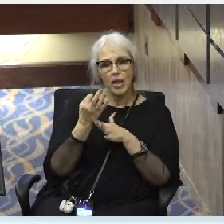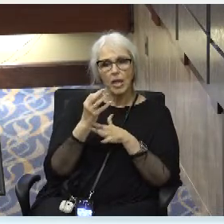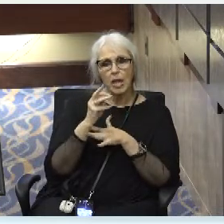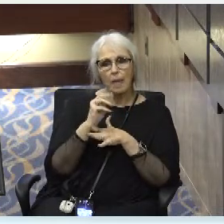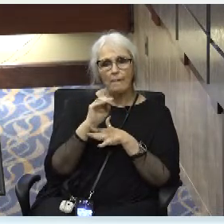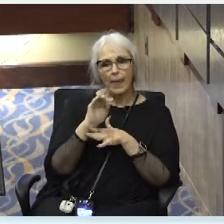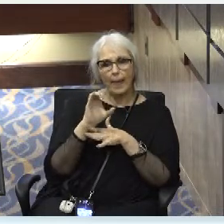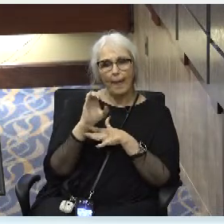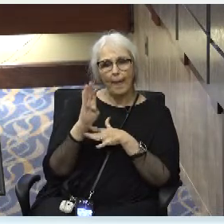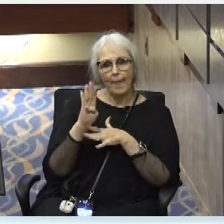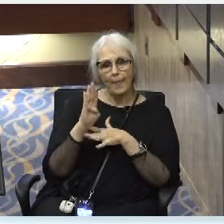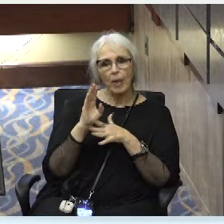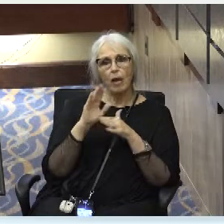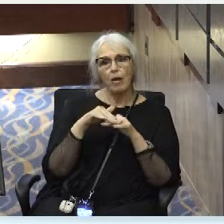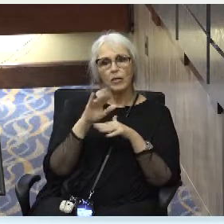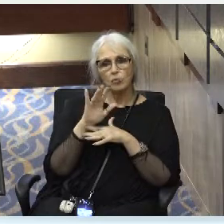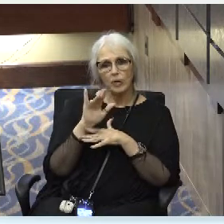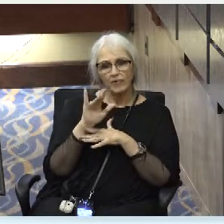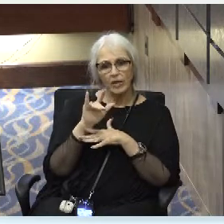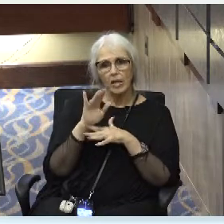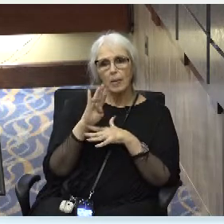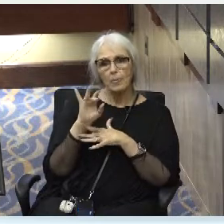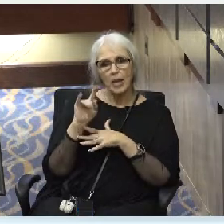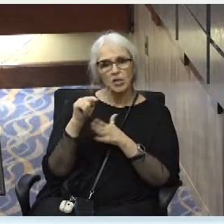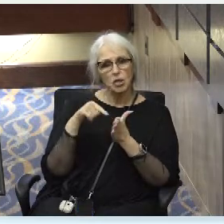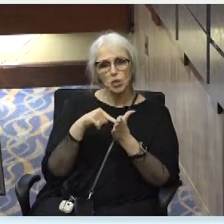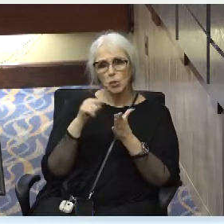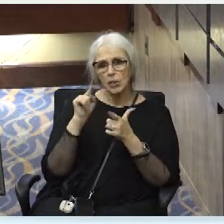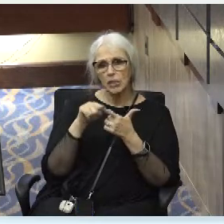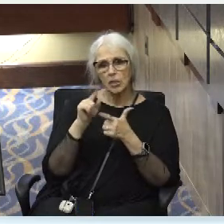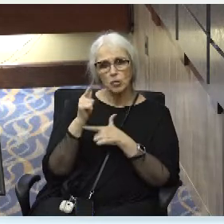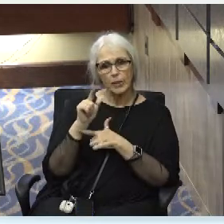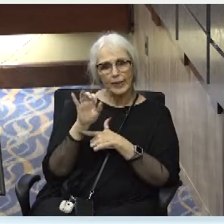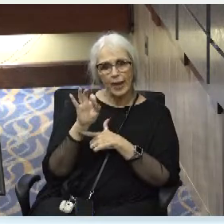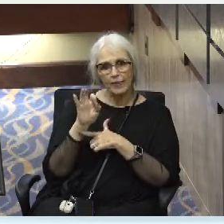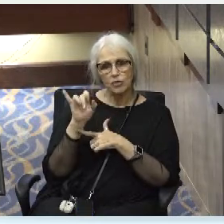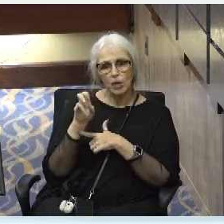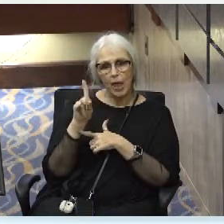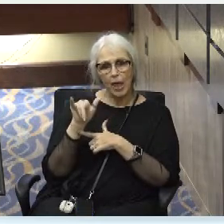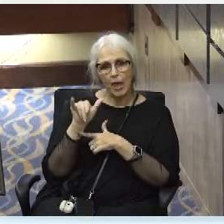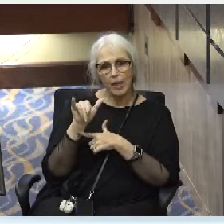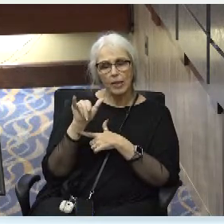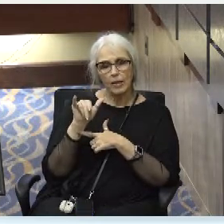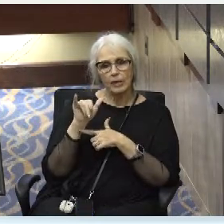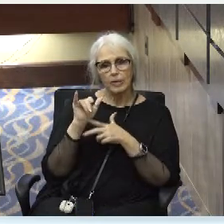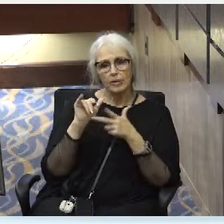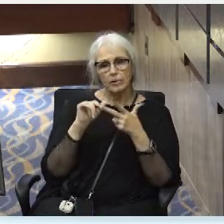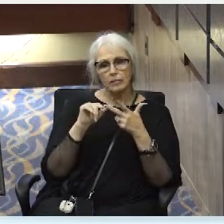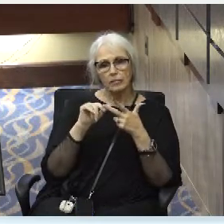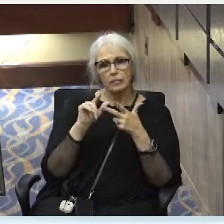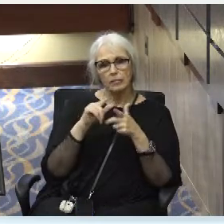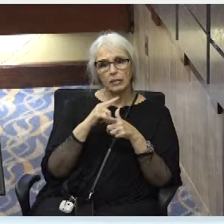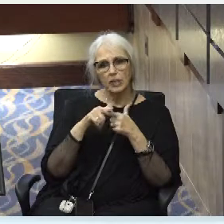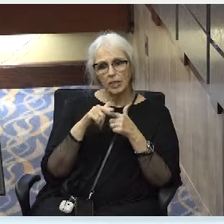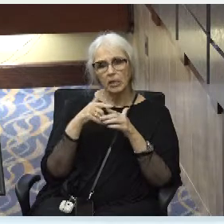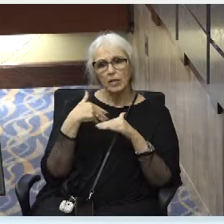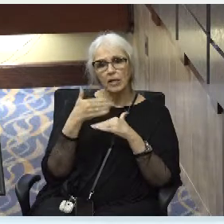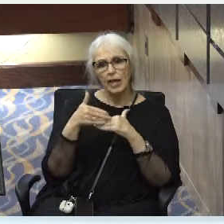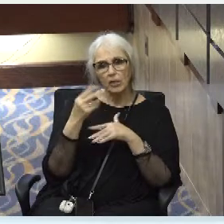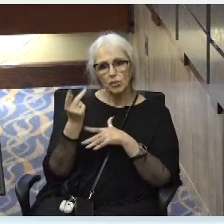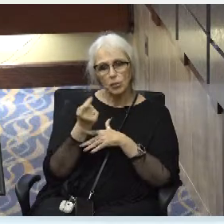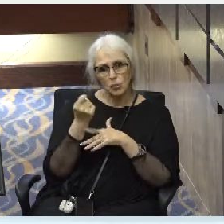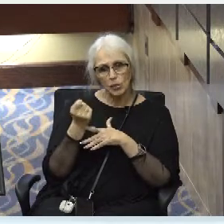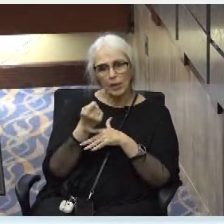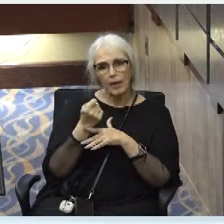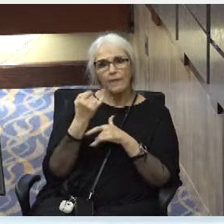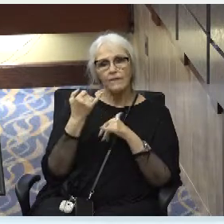McCAD tax rolls come out on the 25th. The budget is not due until the 29th of July. And then that following Tuesday, we'll present